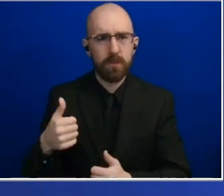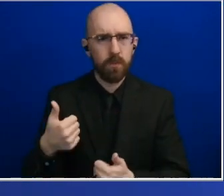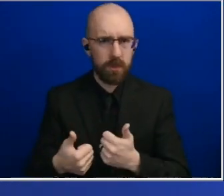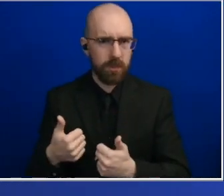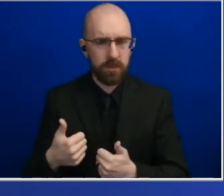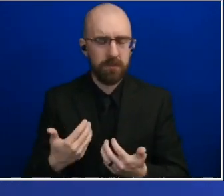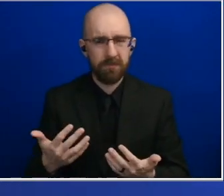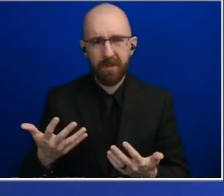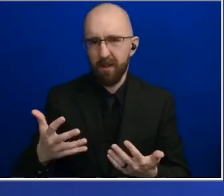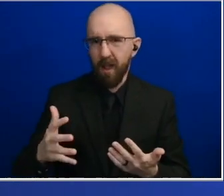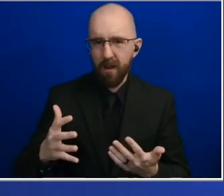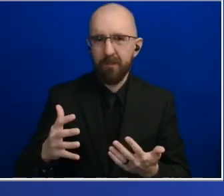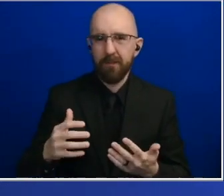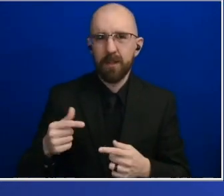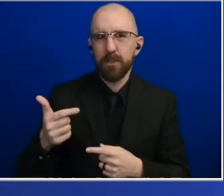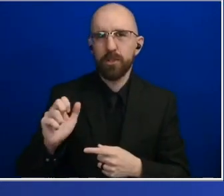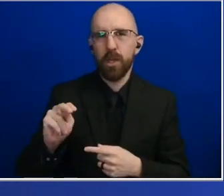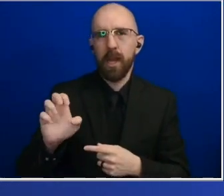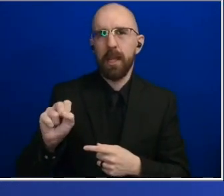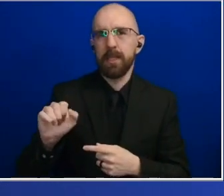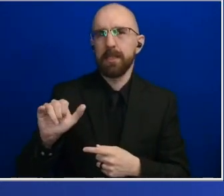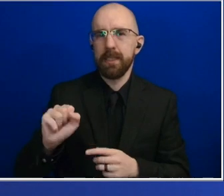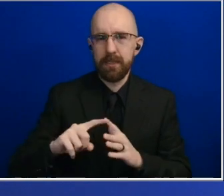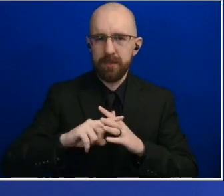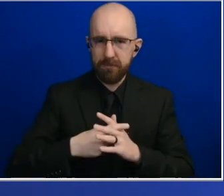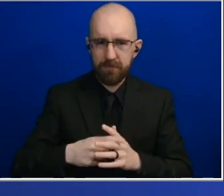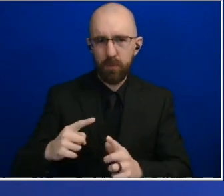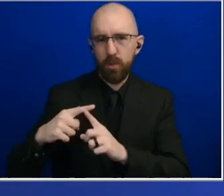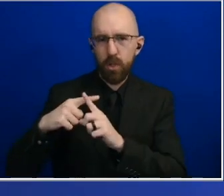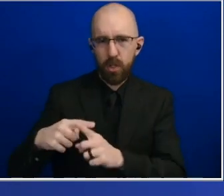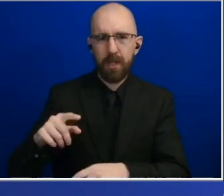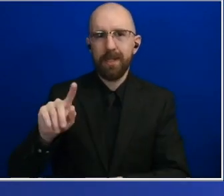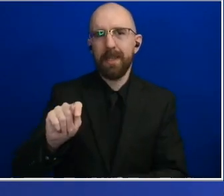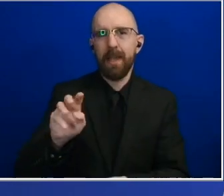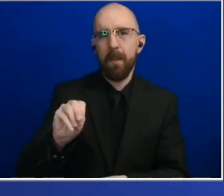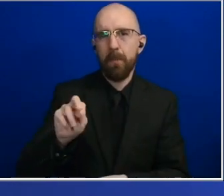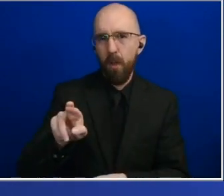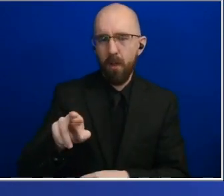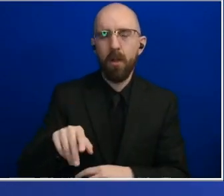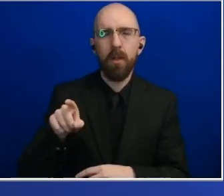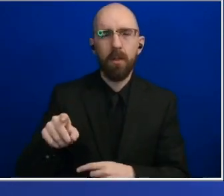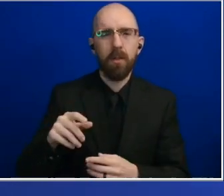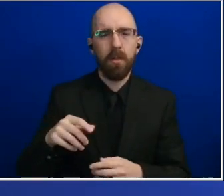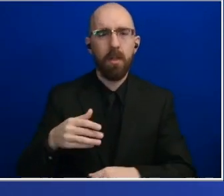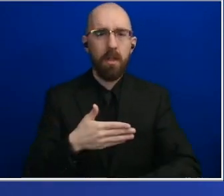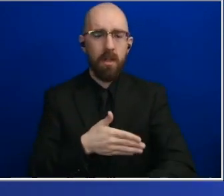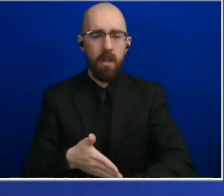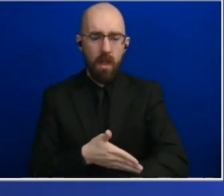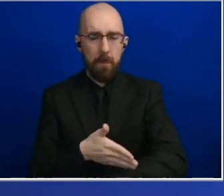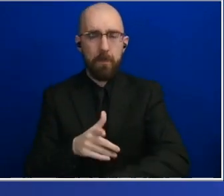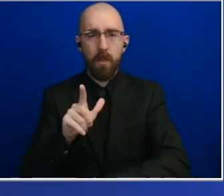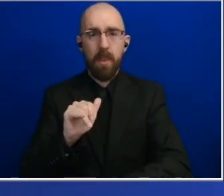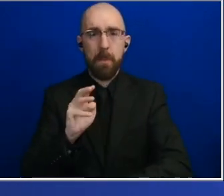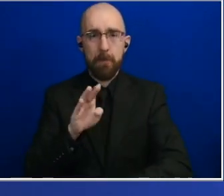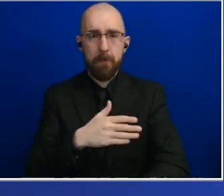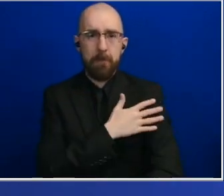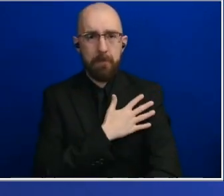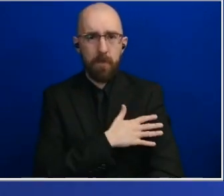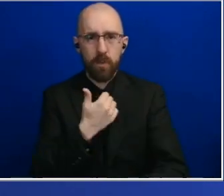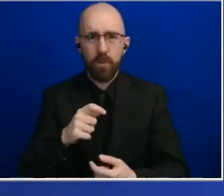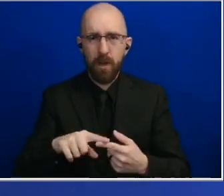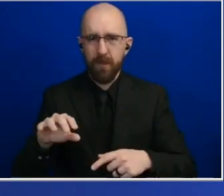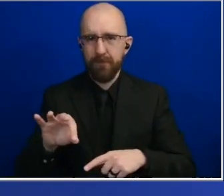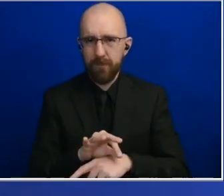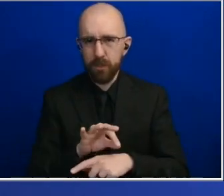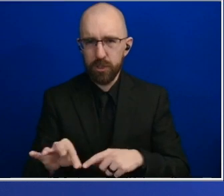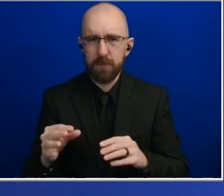the genesis of targeted muscle reinnervation, was traditionally for upper limb amputees to try to get a more functioning